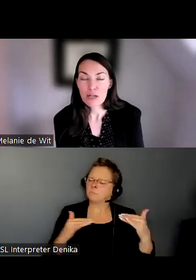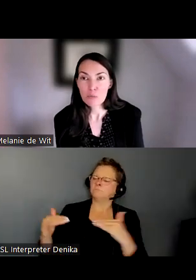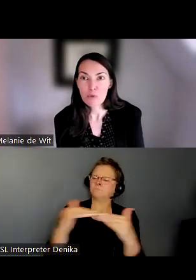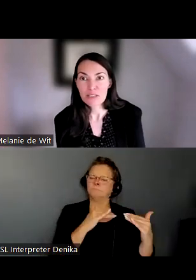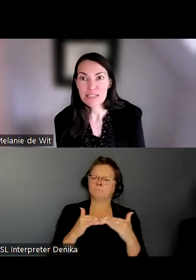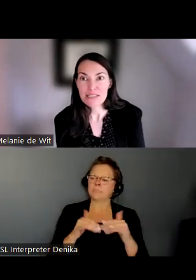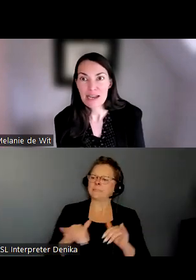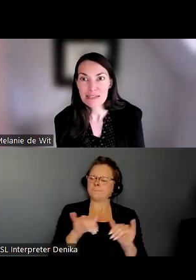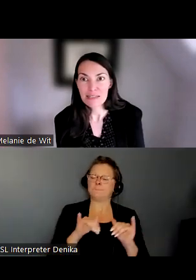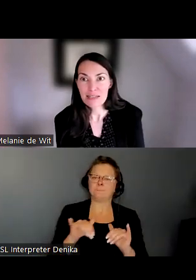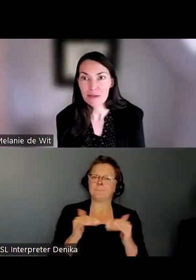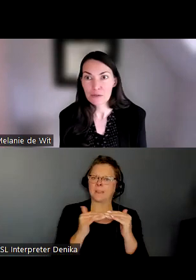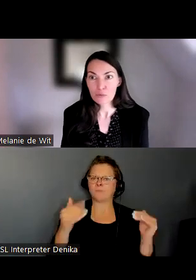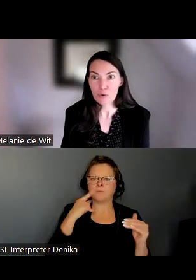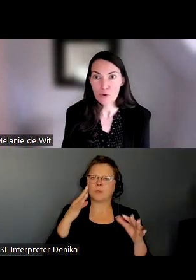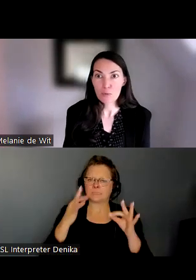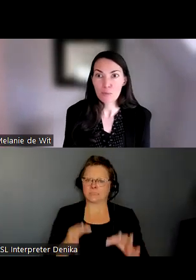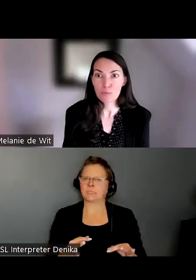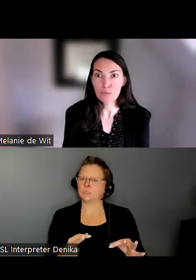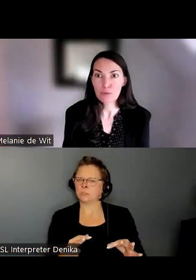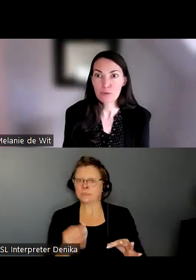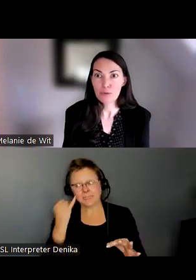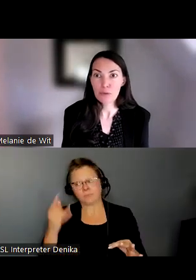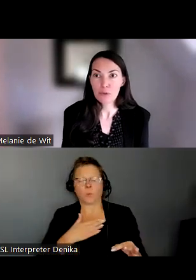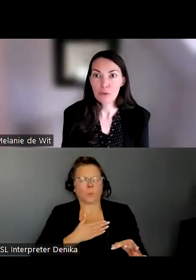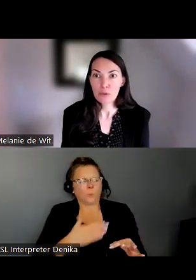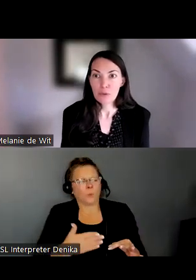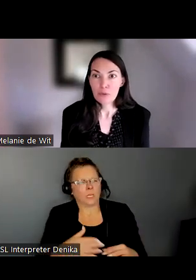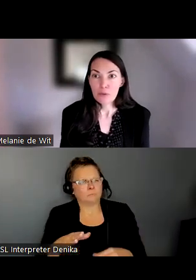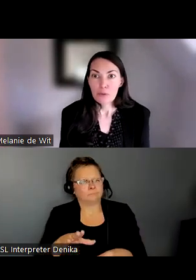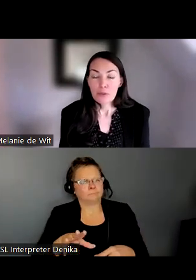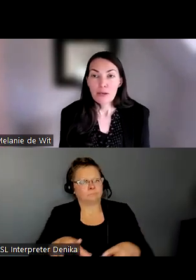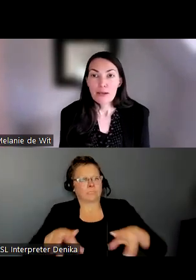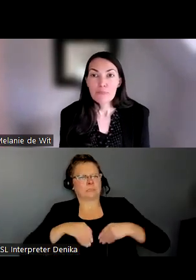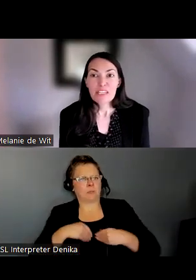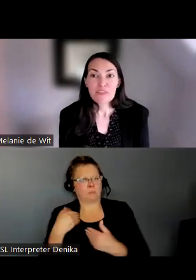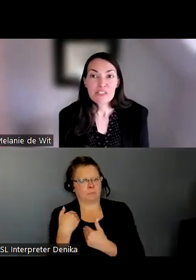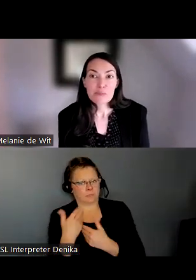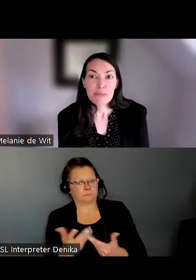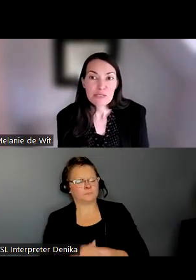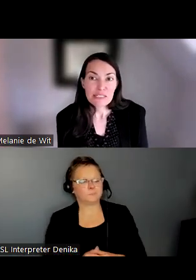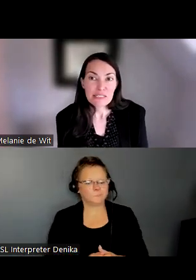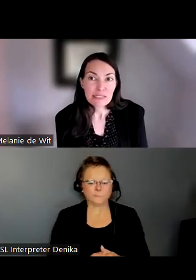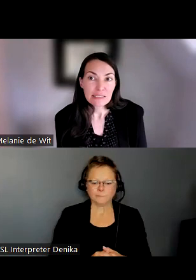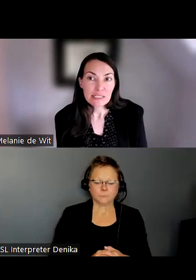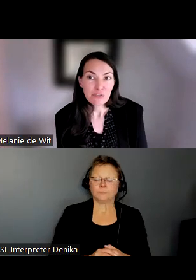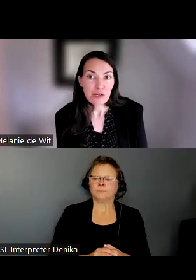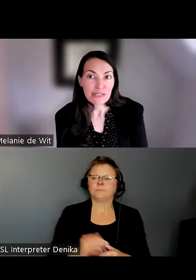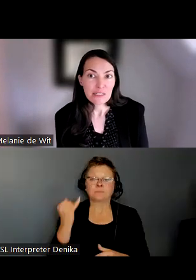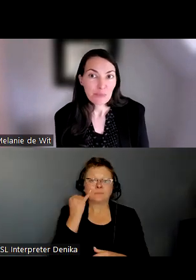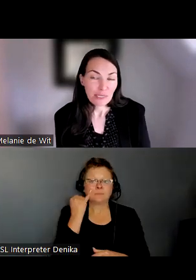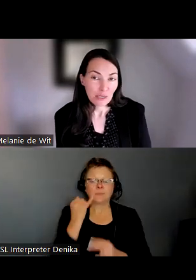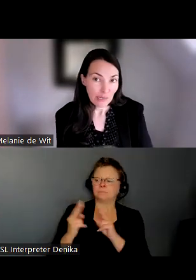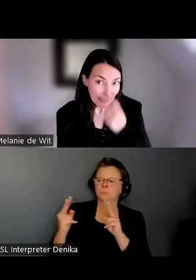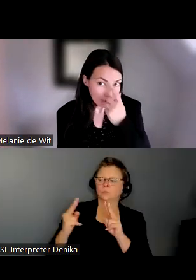all willing to act in that role. If the spouse is legally defined